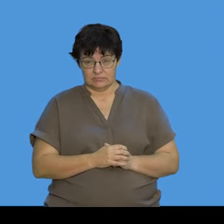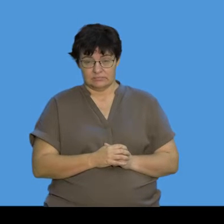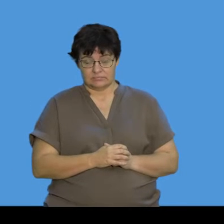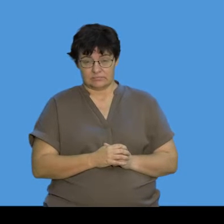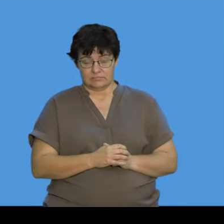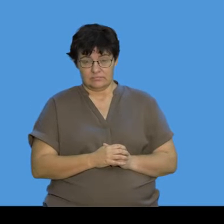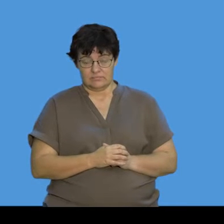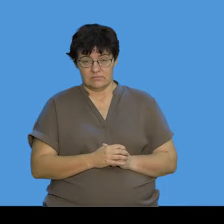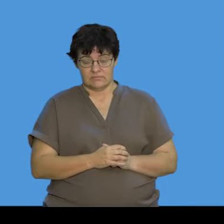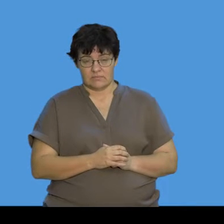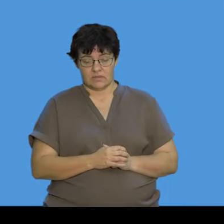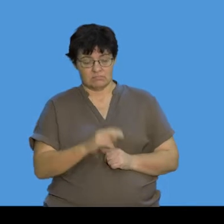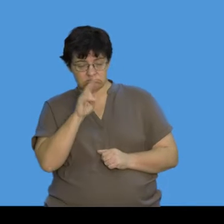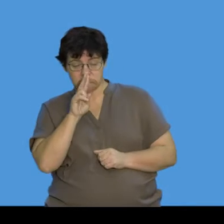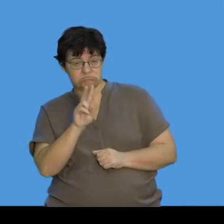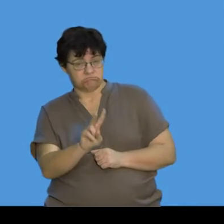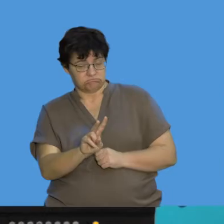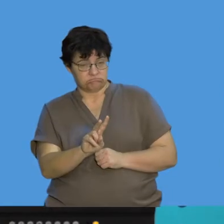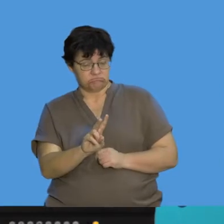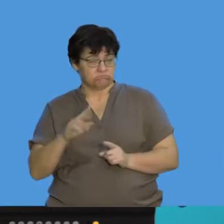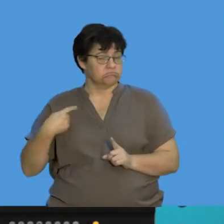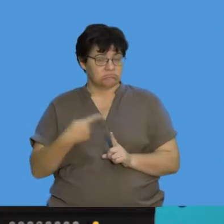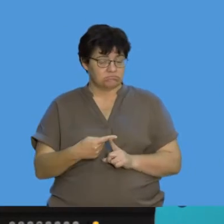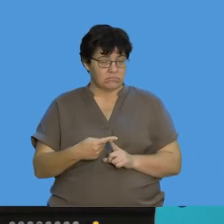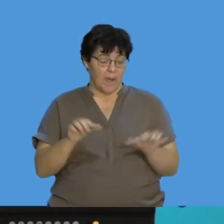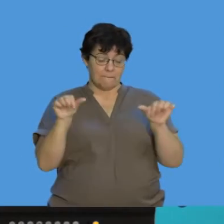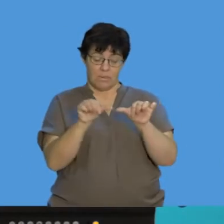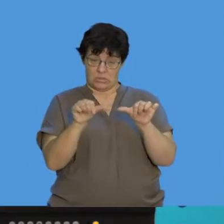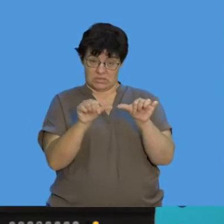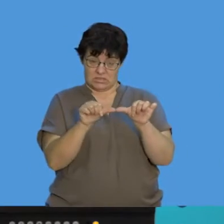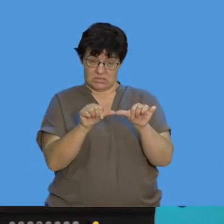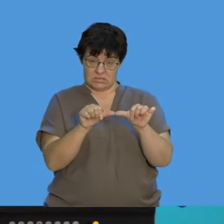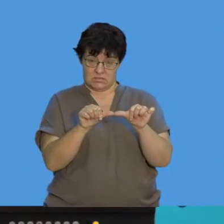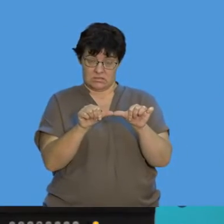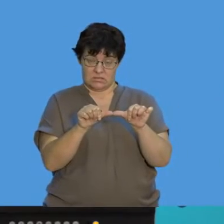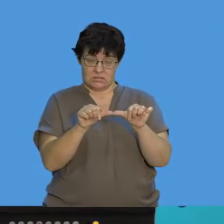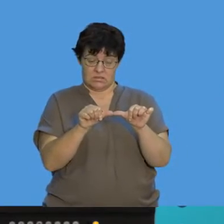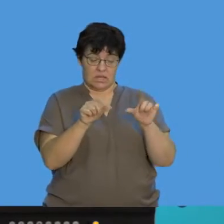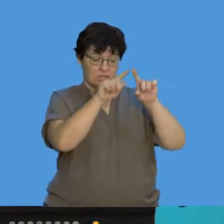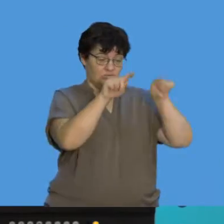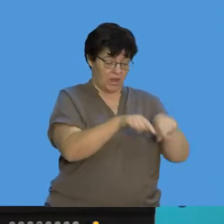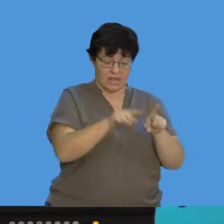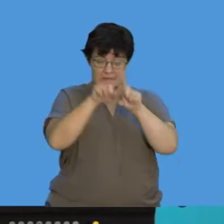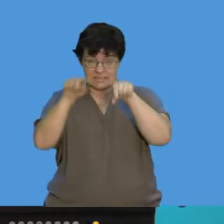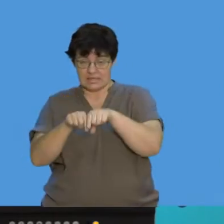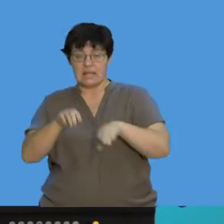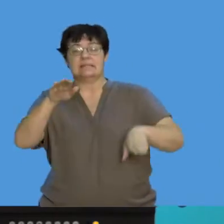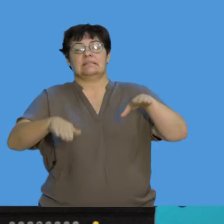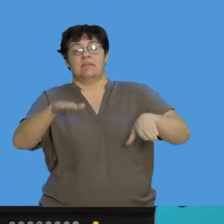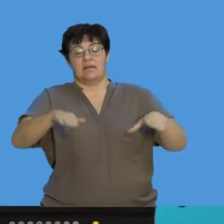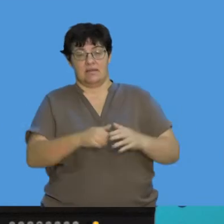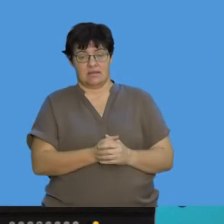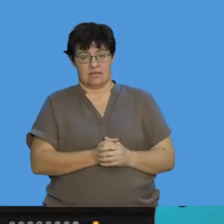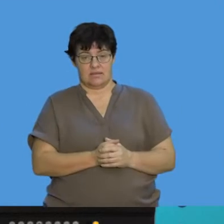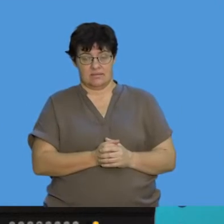with these things that we've just spoken about so far, proportionality, right? Two triangles to be similar to each other.